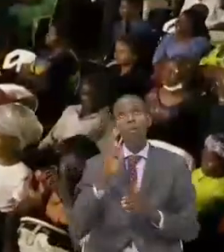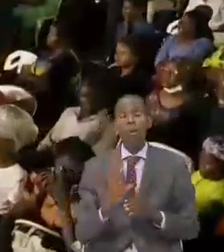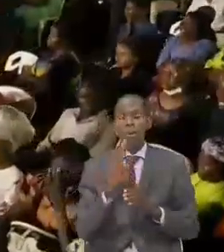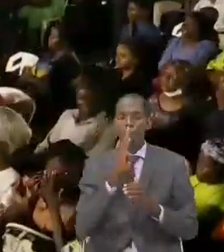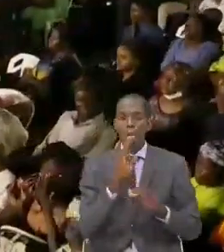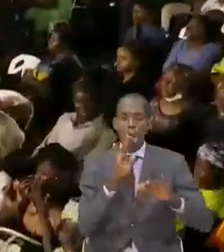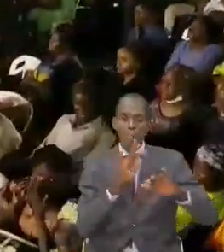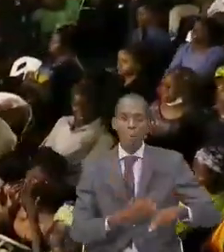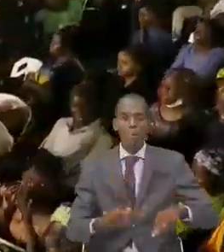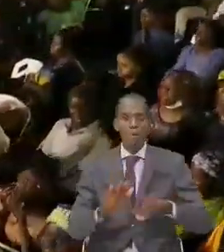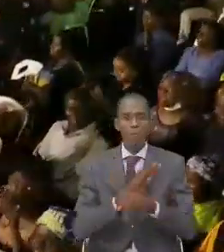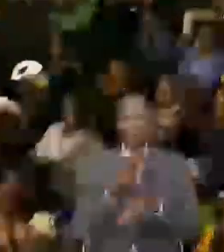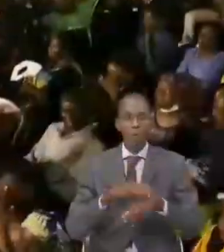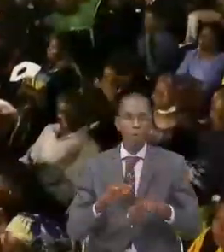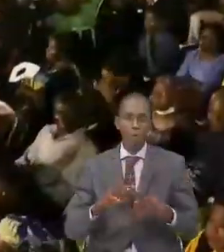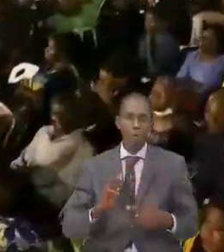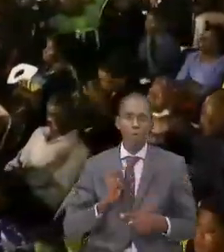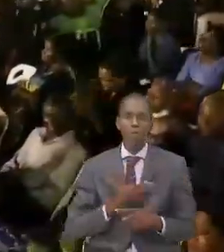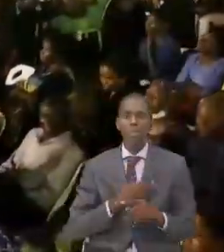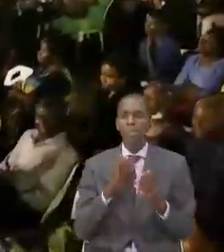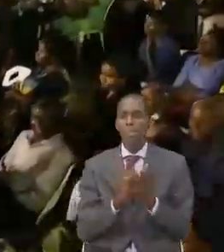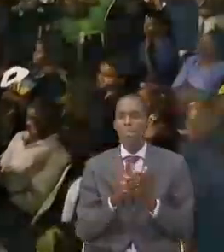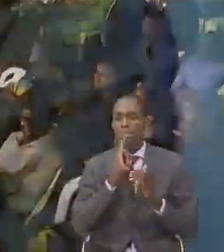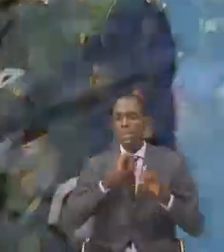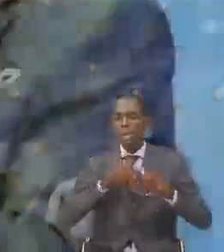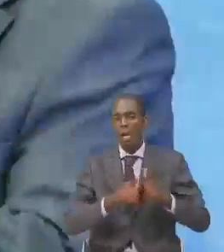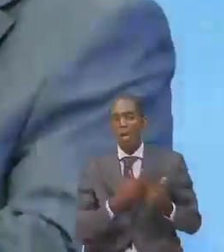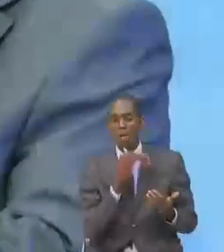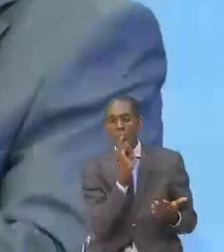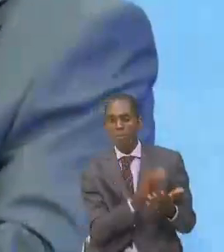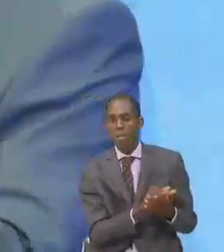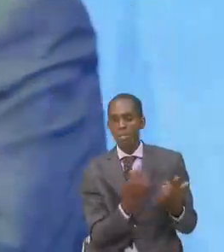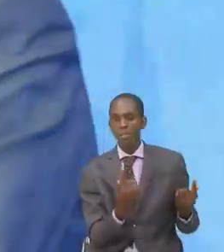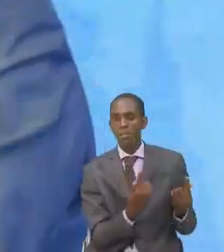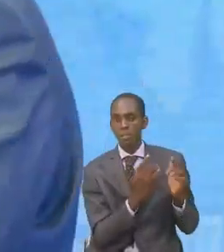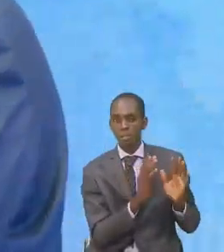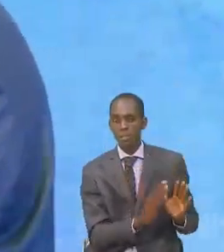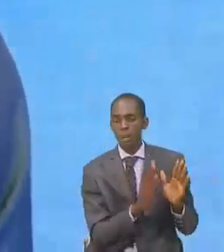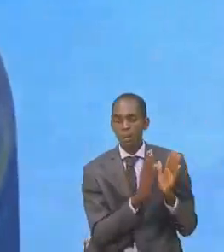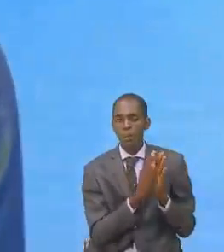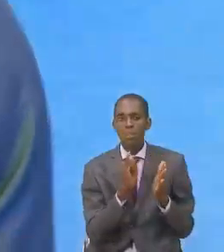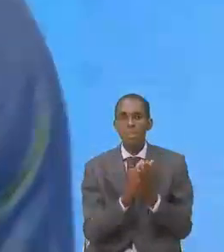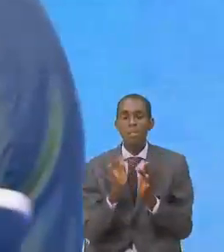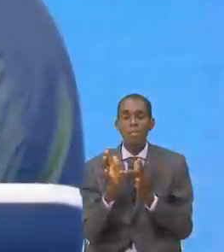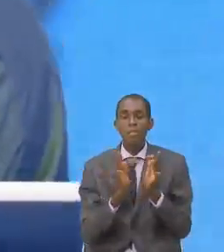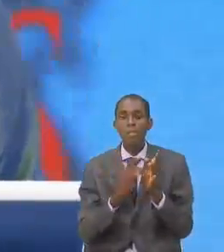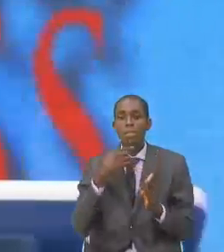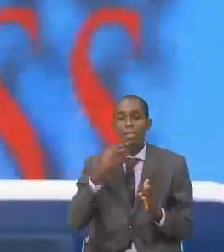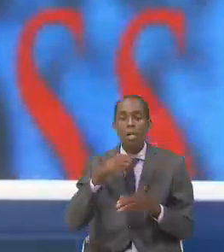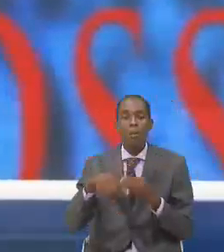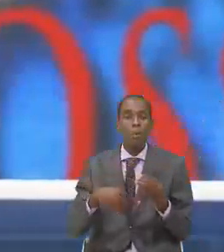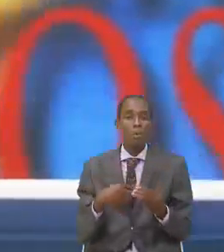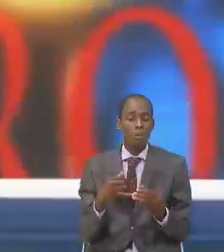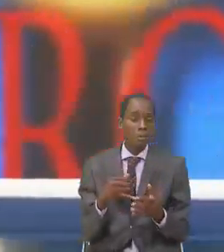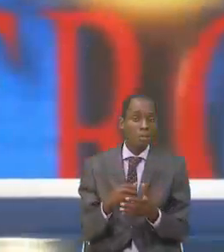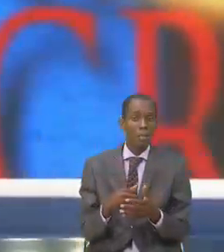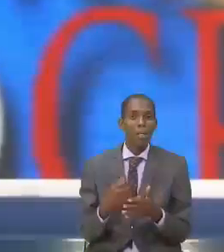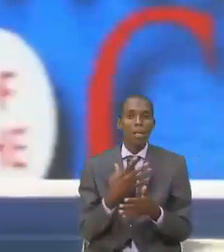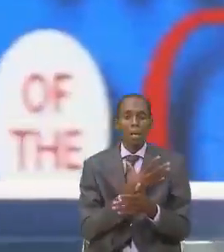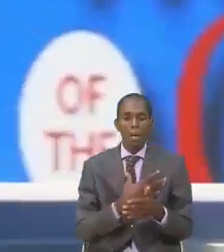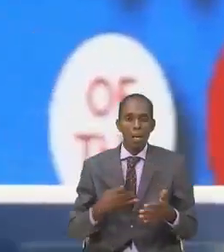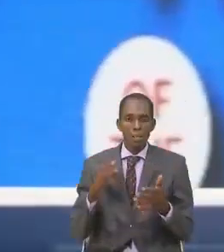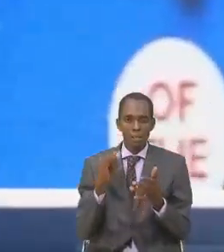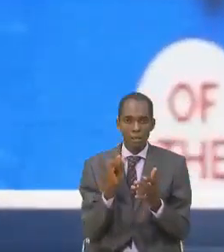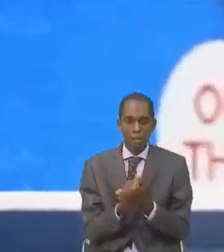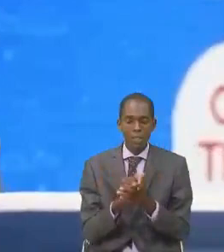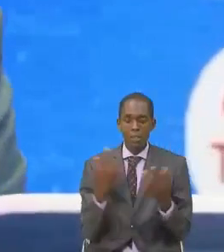name. God, be merciful unto us. That's how that sinner prayed that Jesus